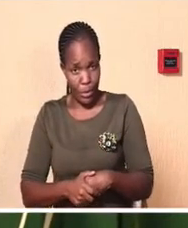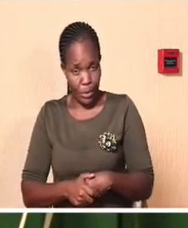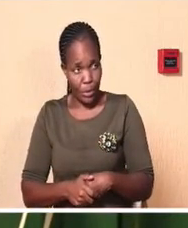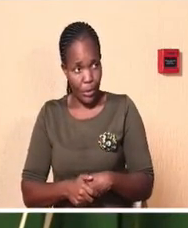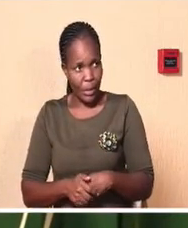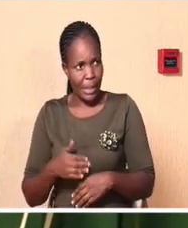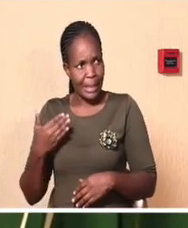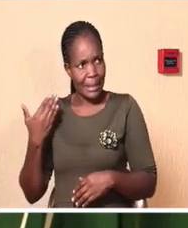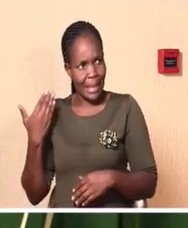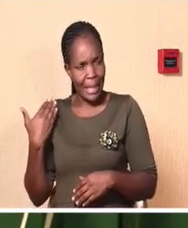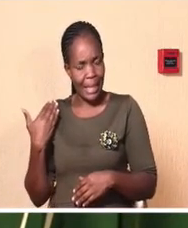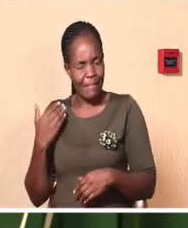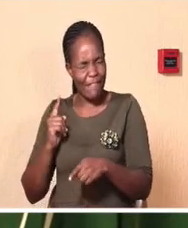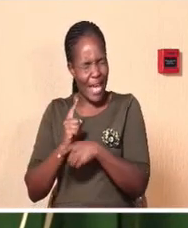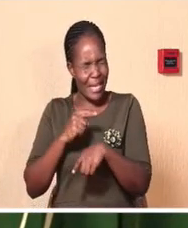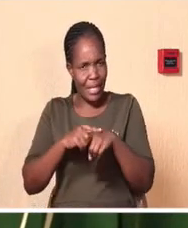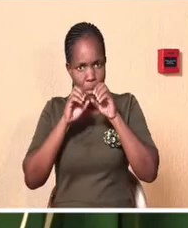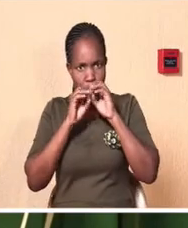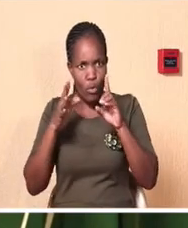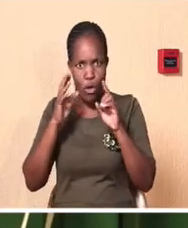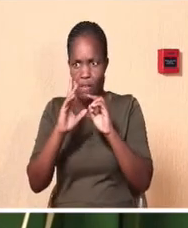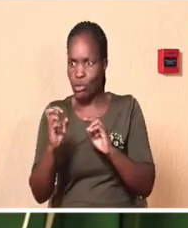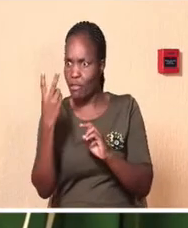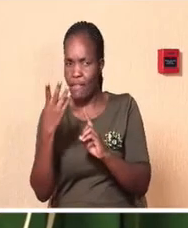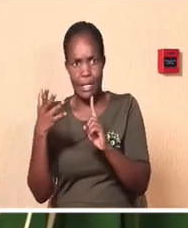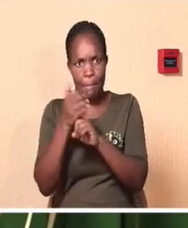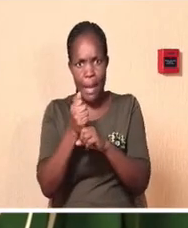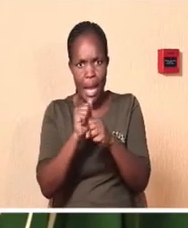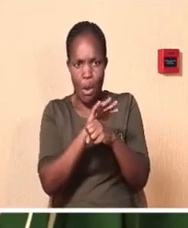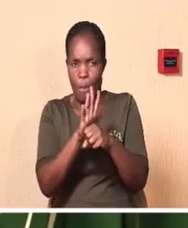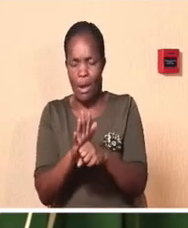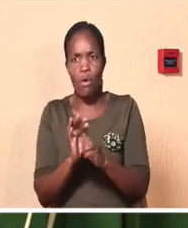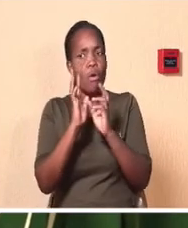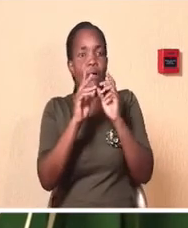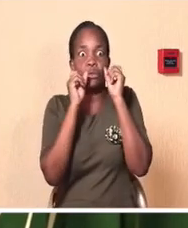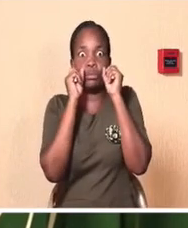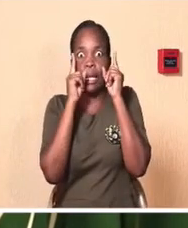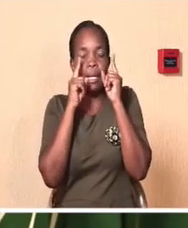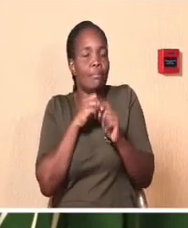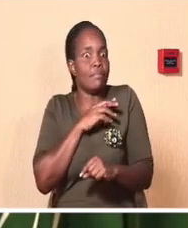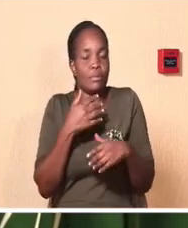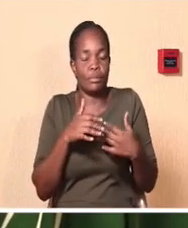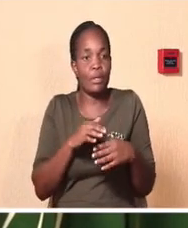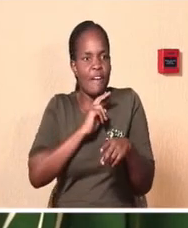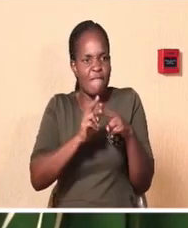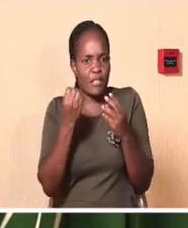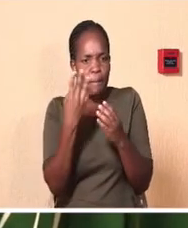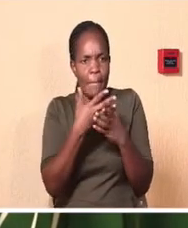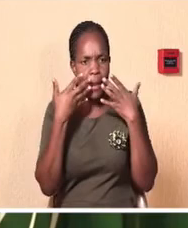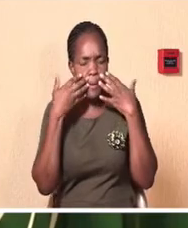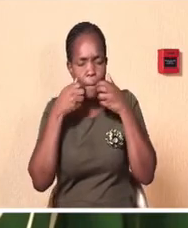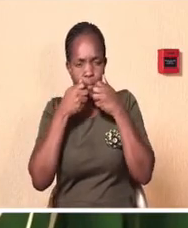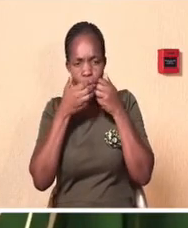was a rush towards getting supplies, especially gloves and masks. And it seems the